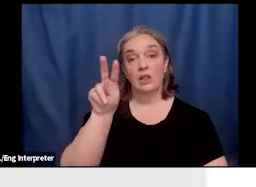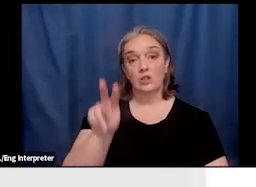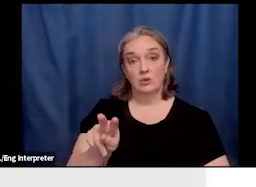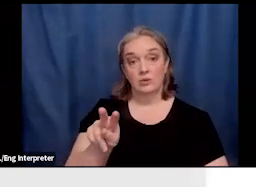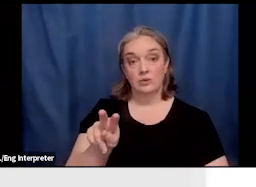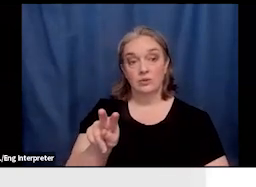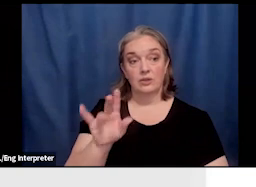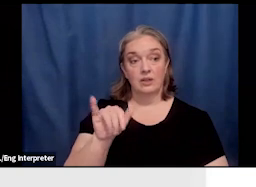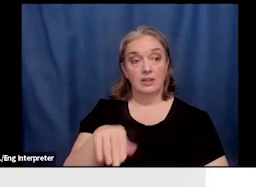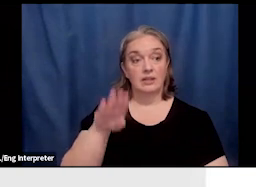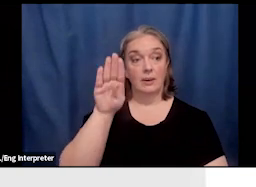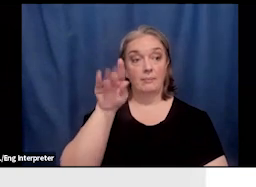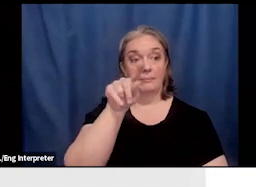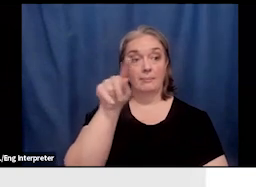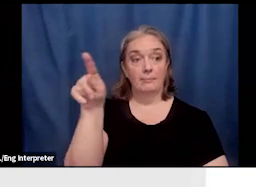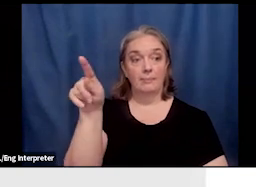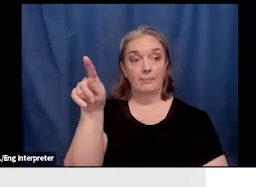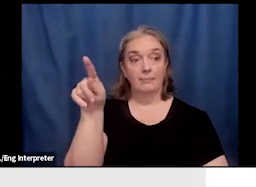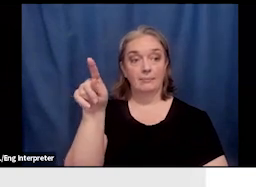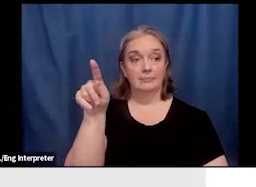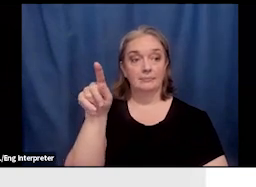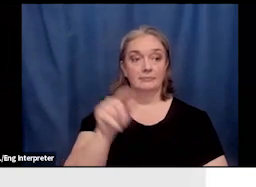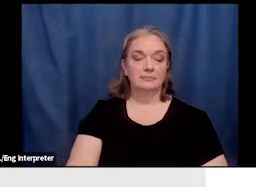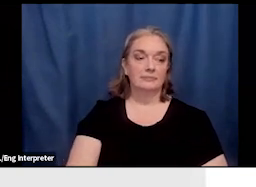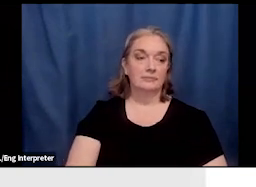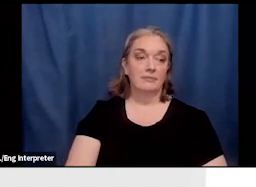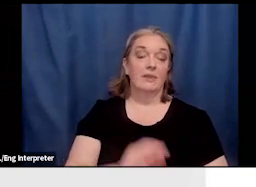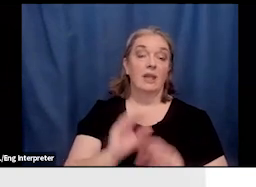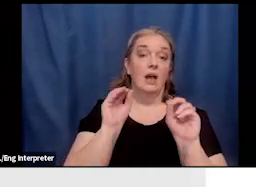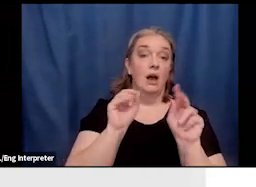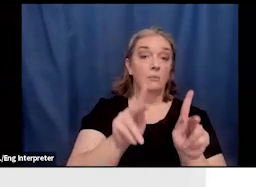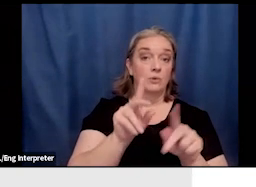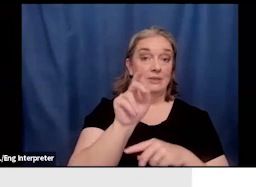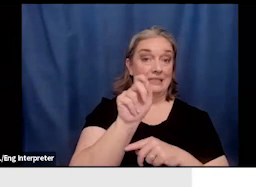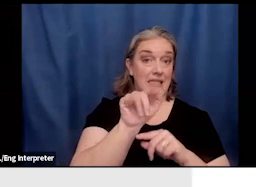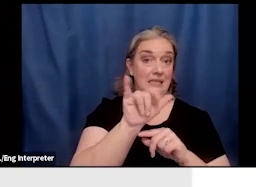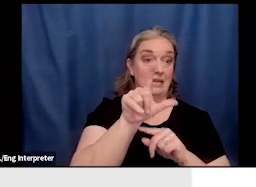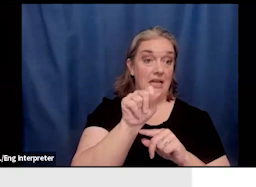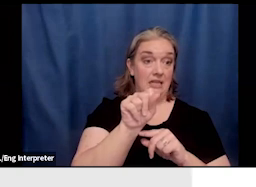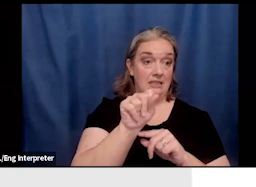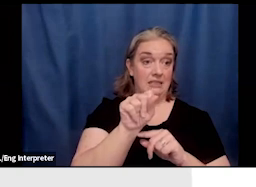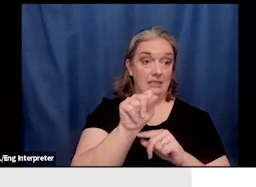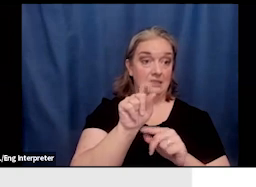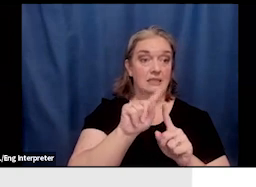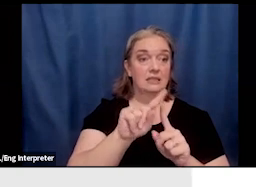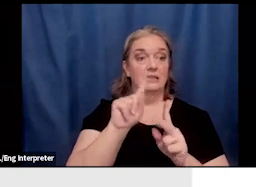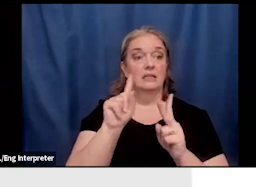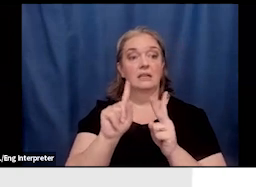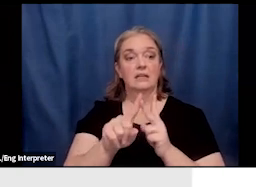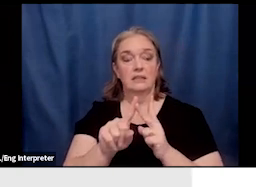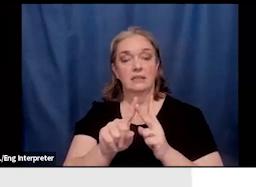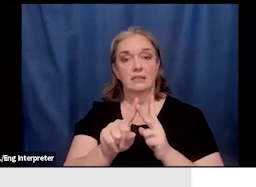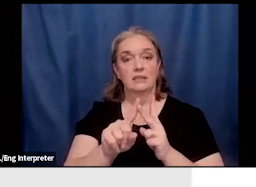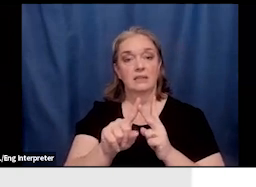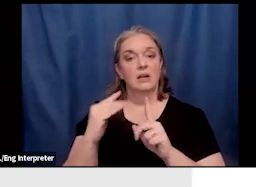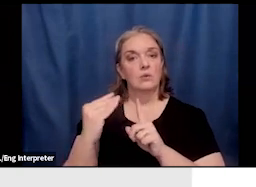if you look at the top navigation bar here, there's the opportunity details, but you can also get a reminder of